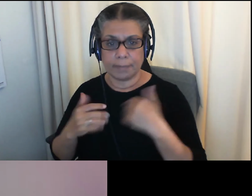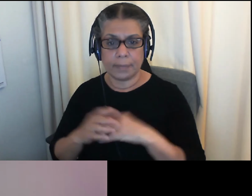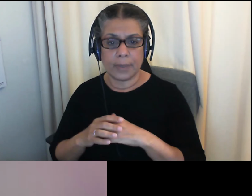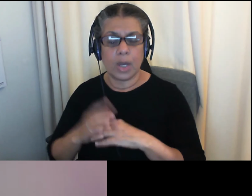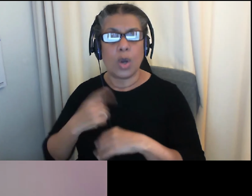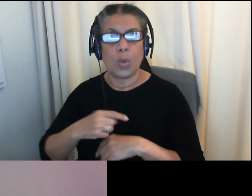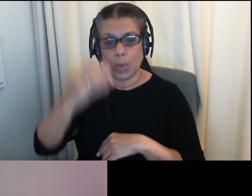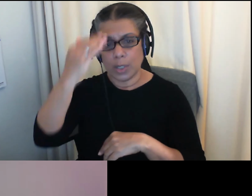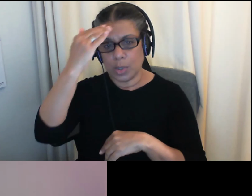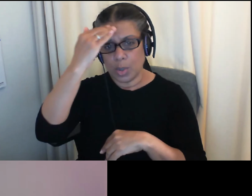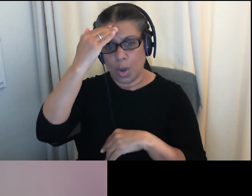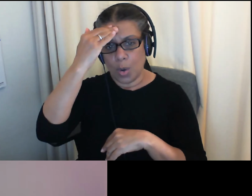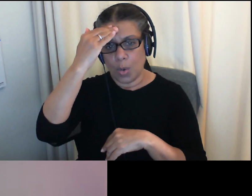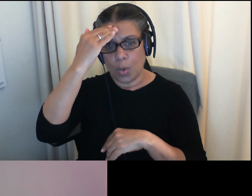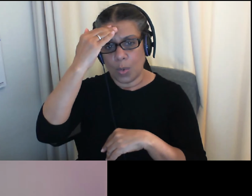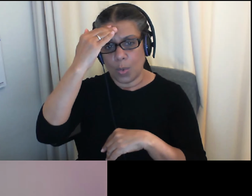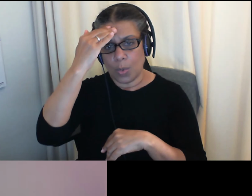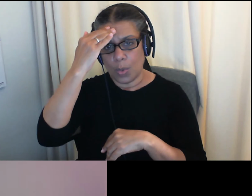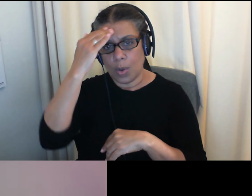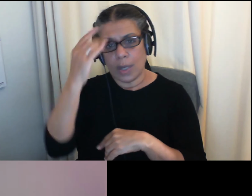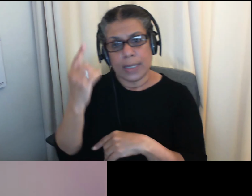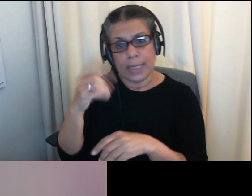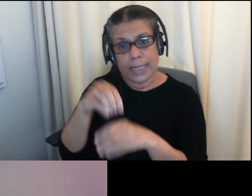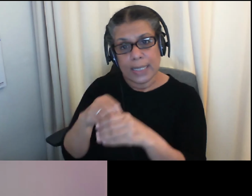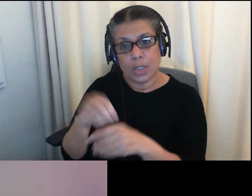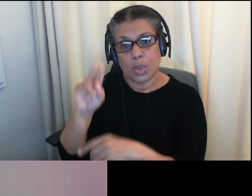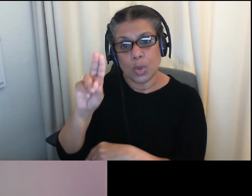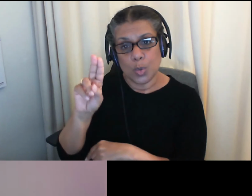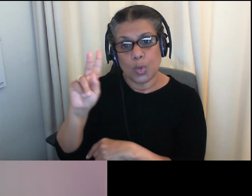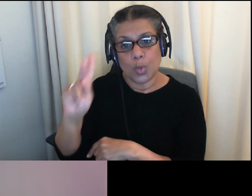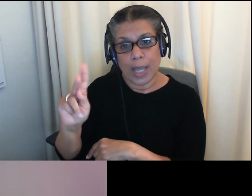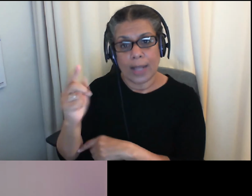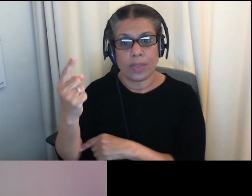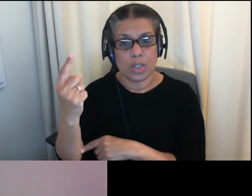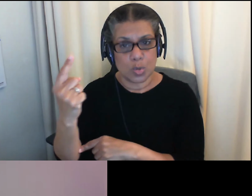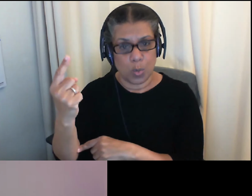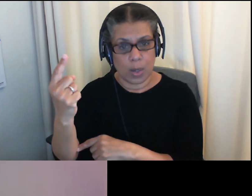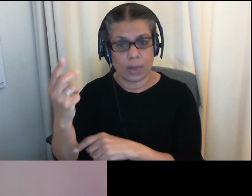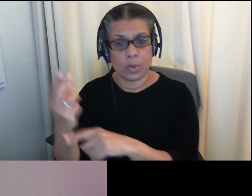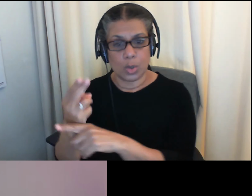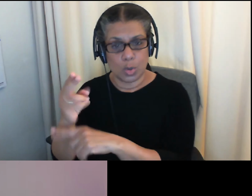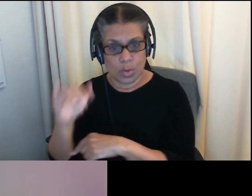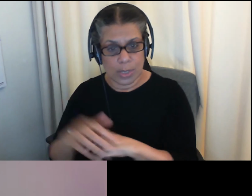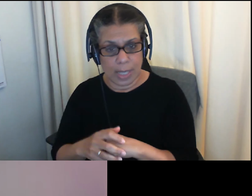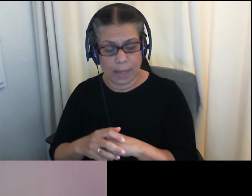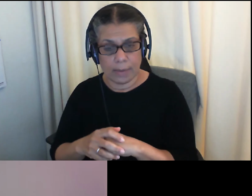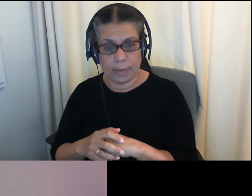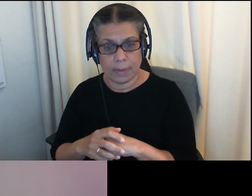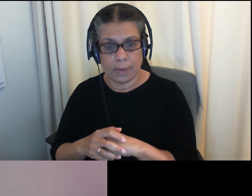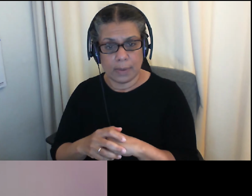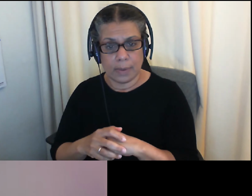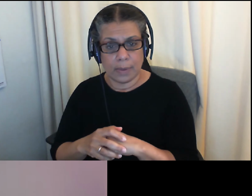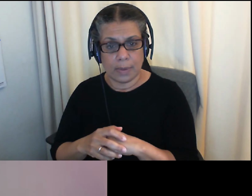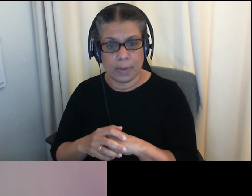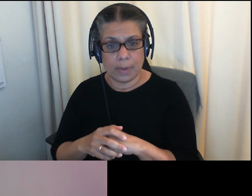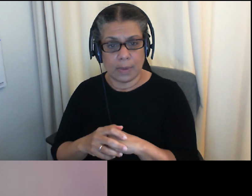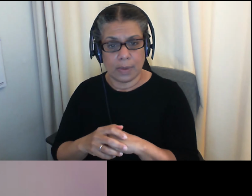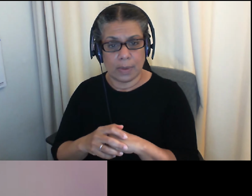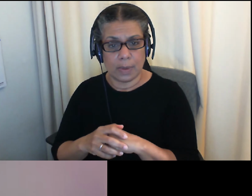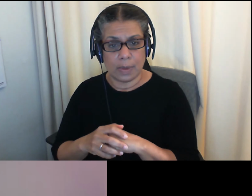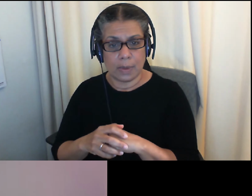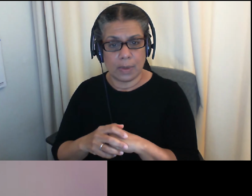one university in the UK using it. So it does obviously have appeal for younger people, but not